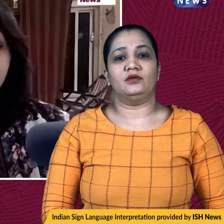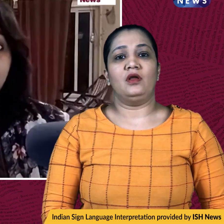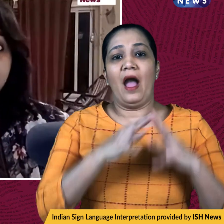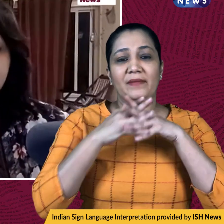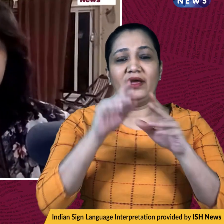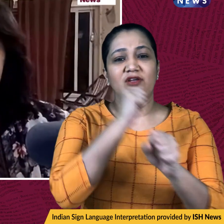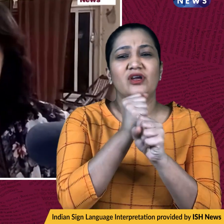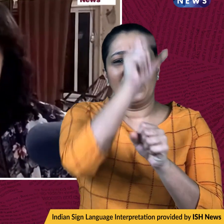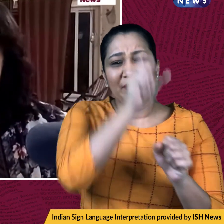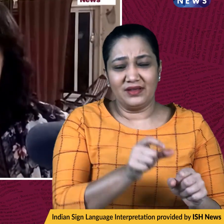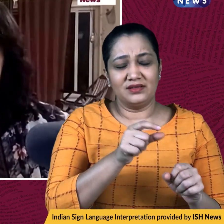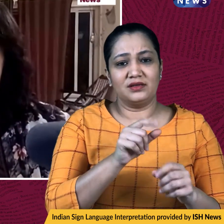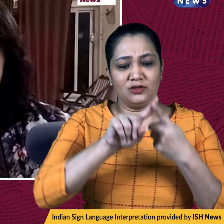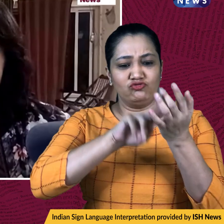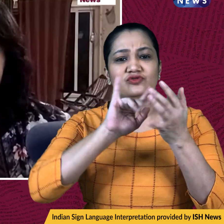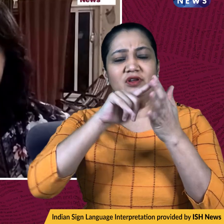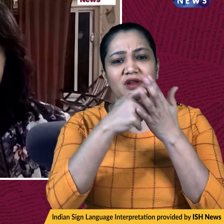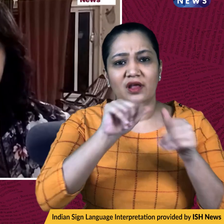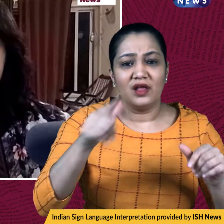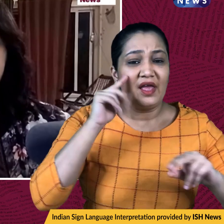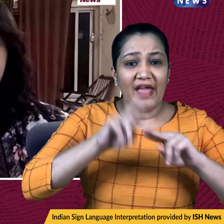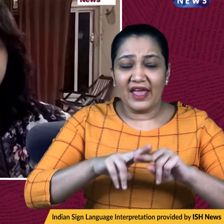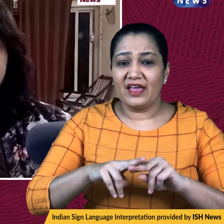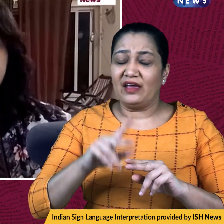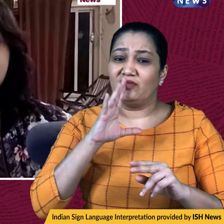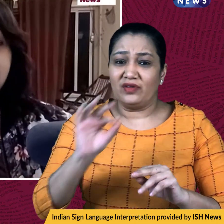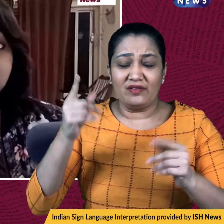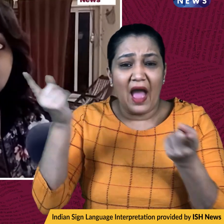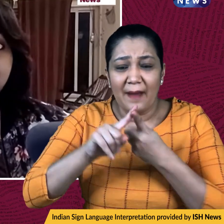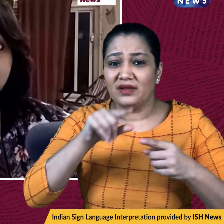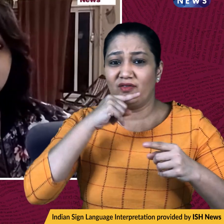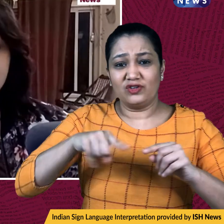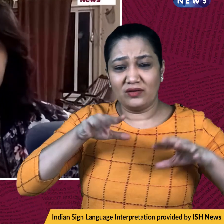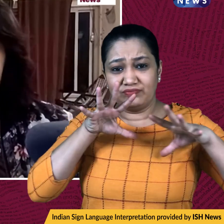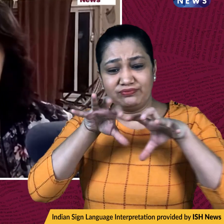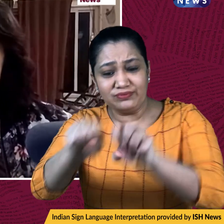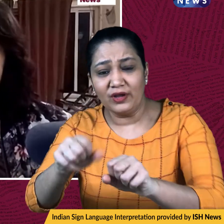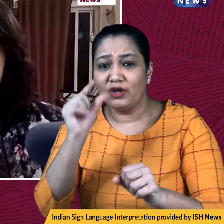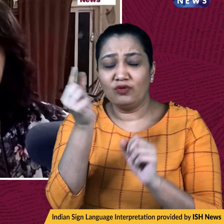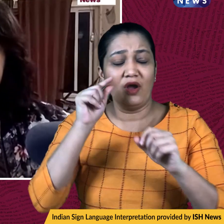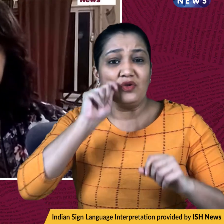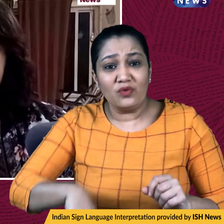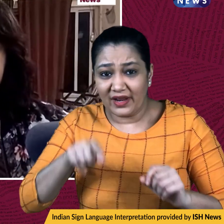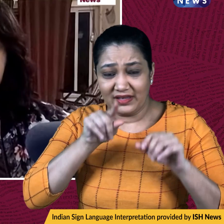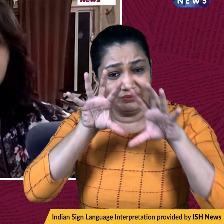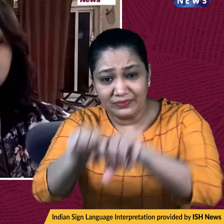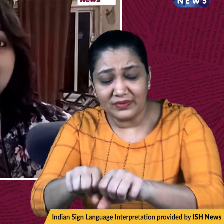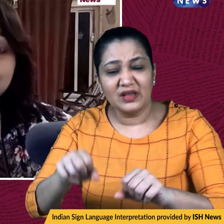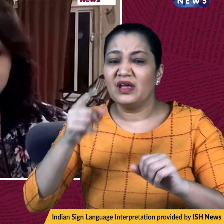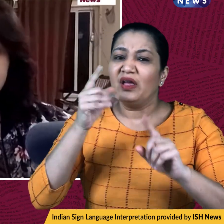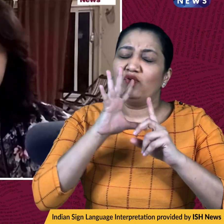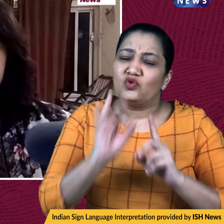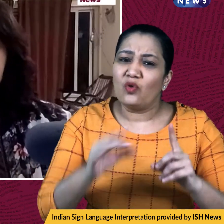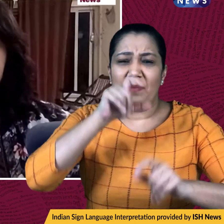has said, and I quote, "If that was unleashed on Ukraine, it would be significant, very significant, and it would result in a significant amount